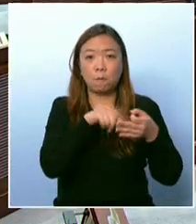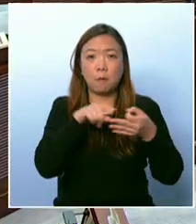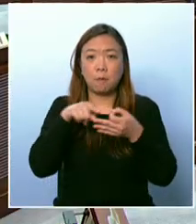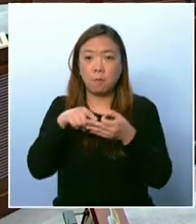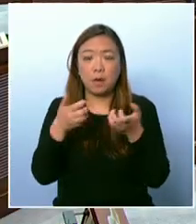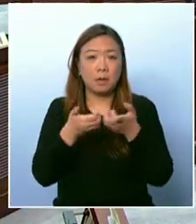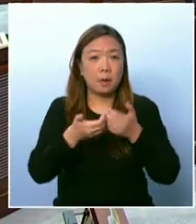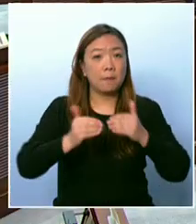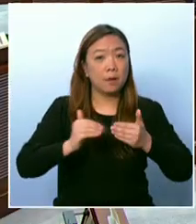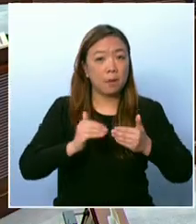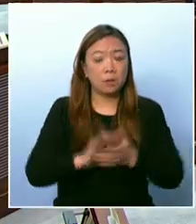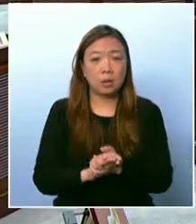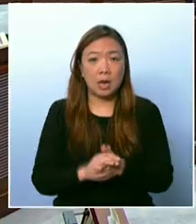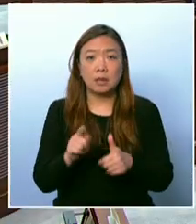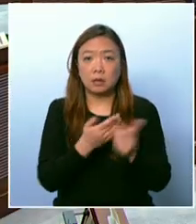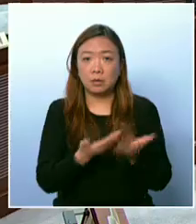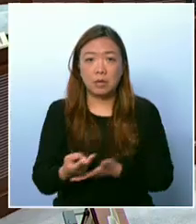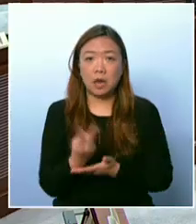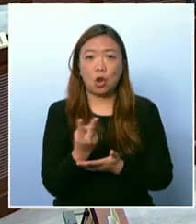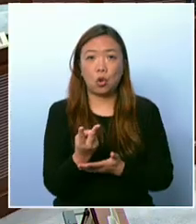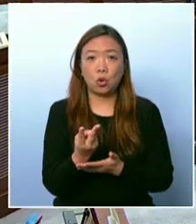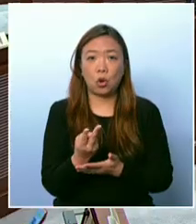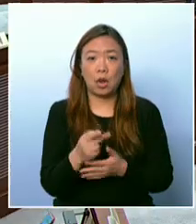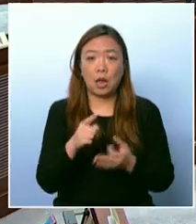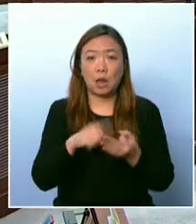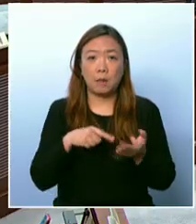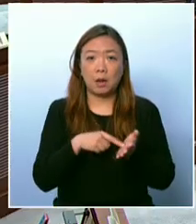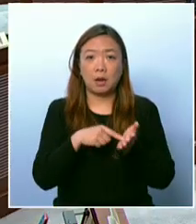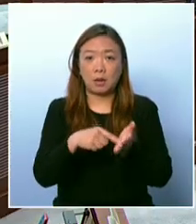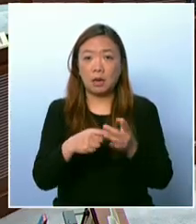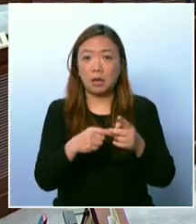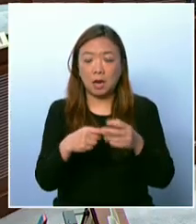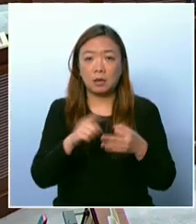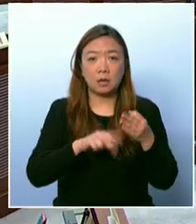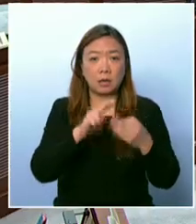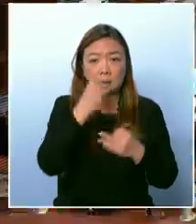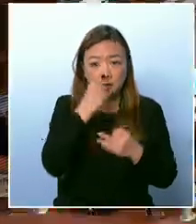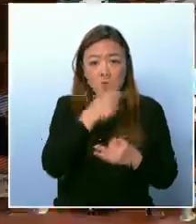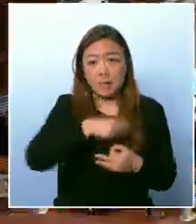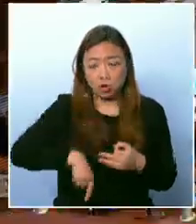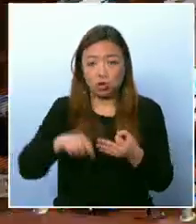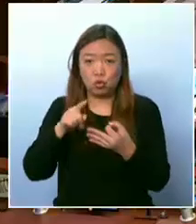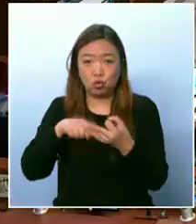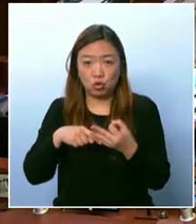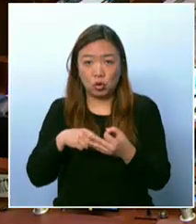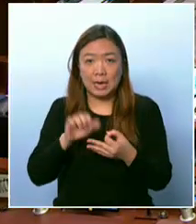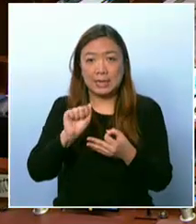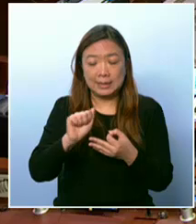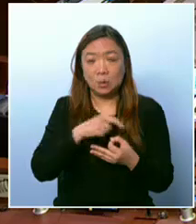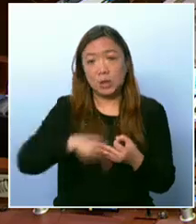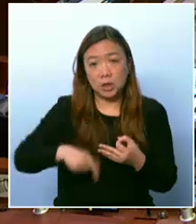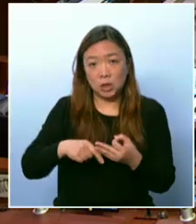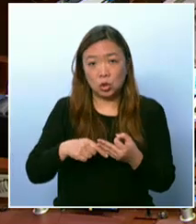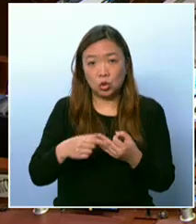We will now read out the votes. I now ask the two nominating members, that is